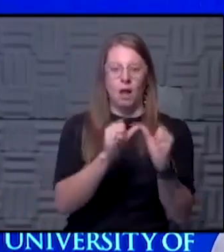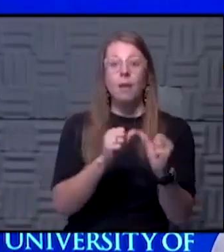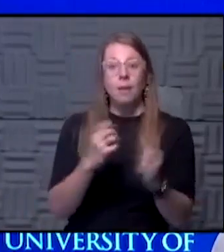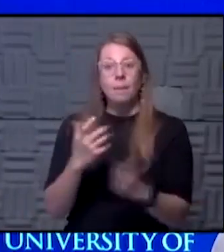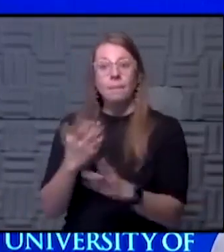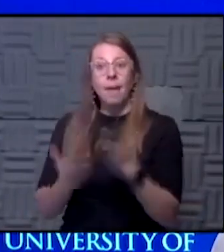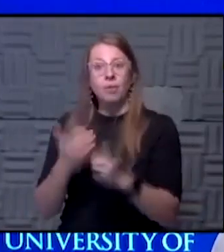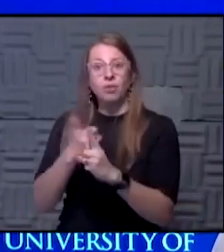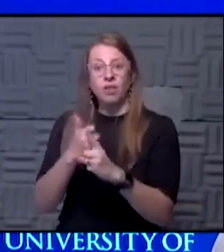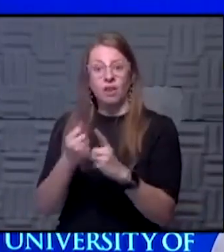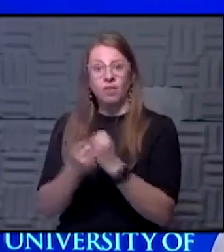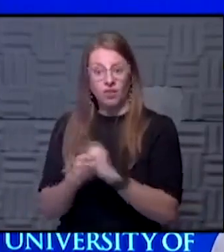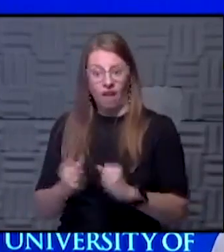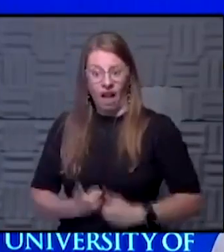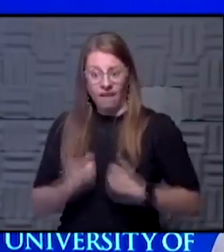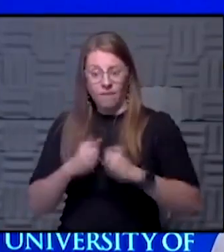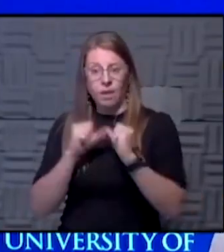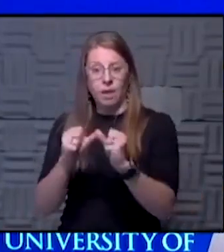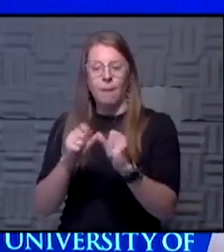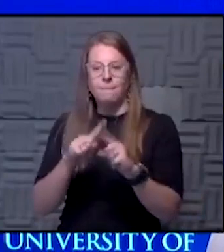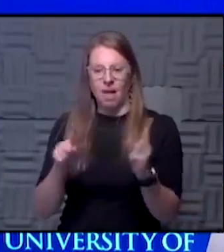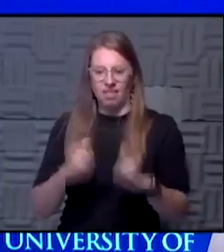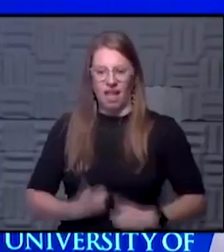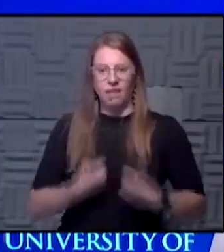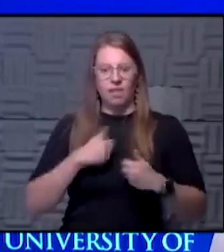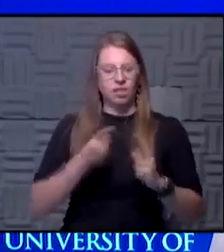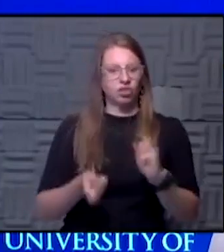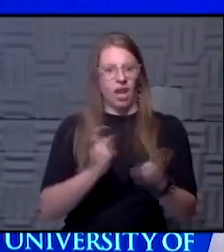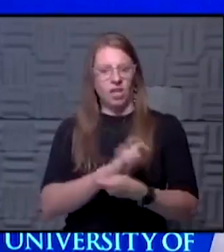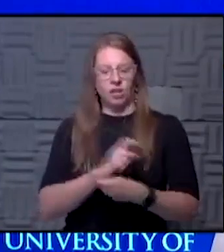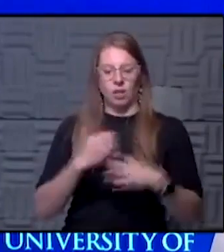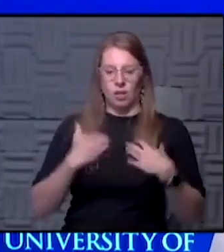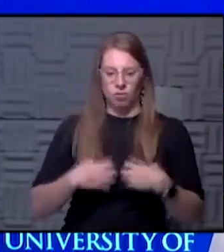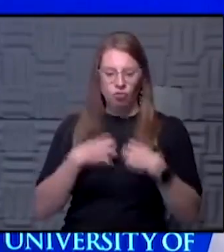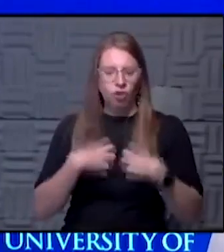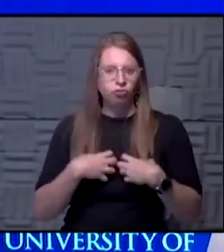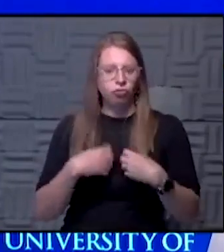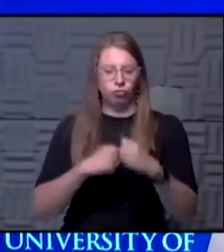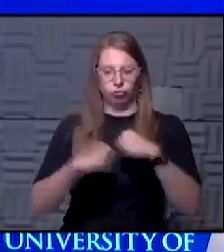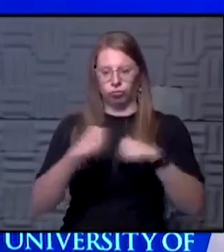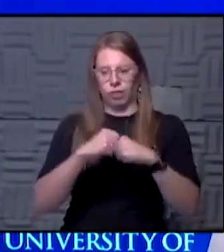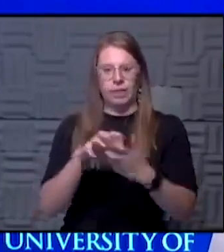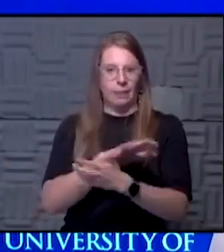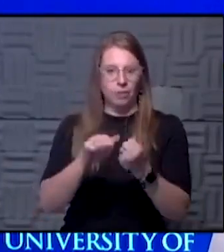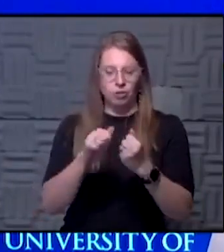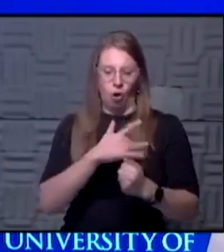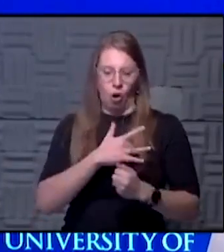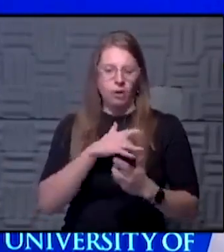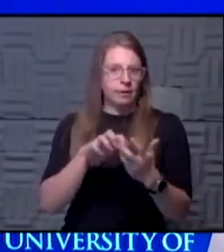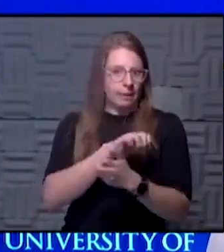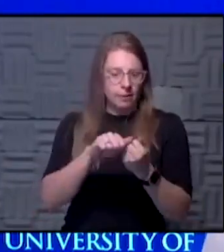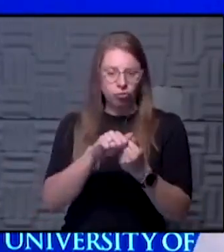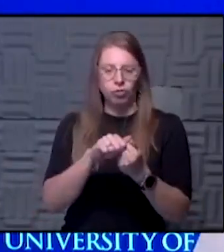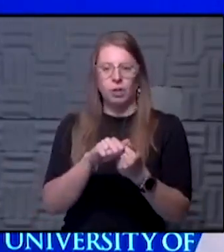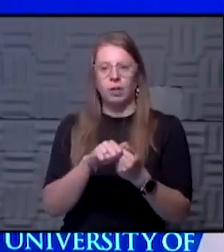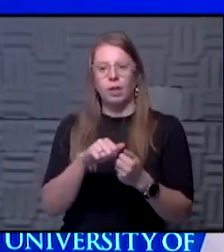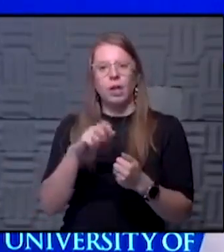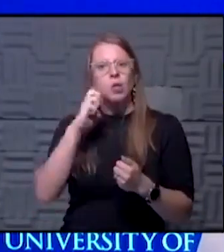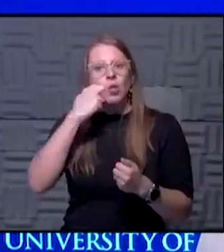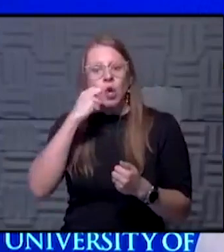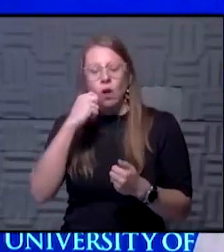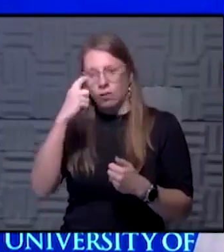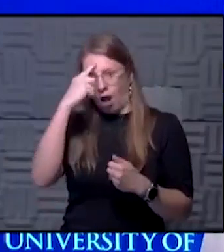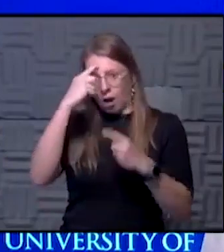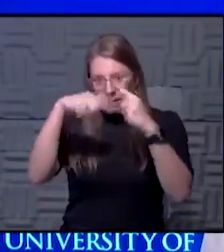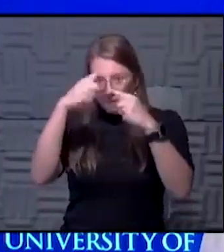survive it, but your life may never be the same. You may have long-standing lung disease, you have structural lung damage, structural heart damage. You may have neurocognitive